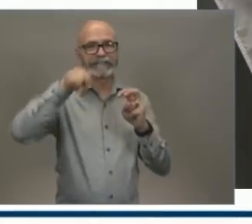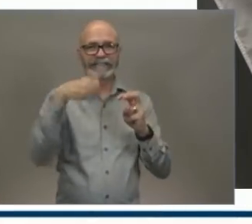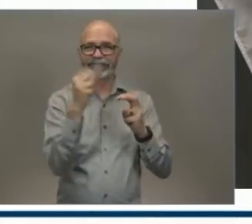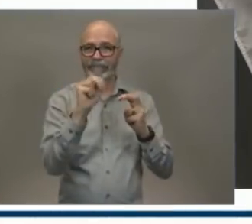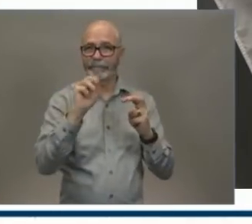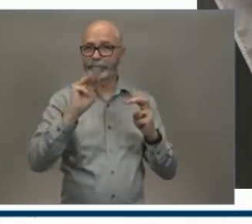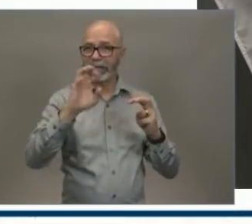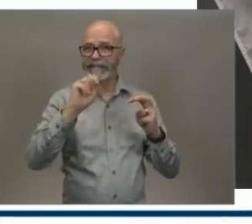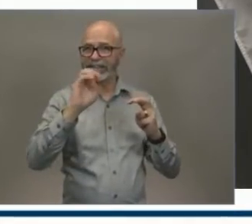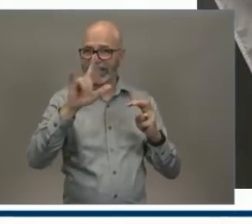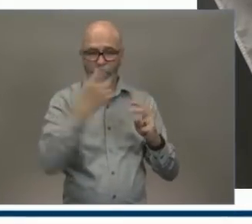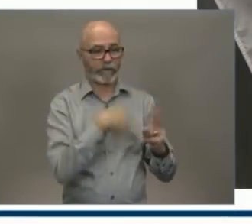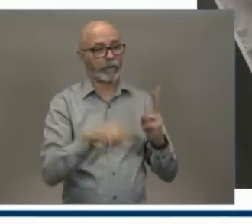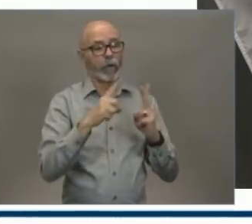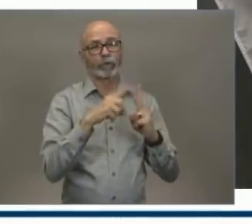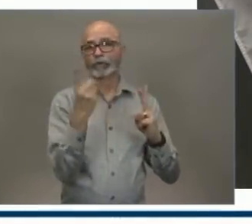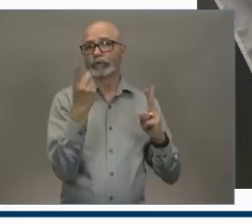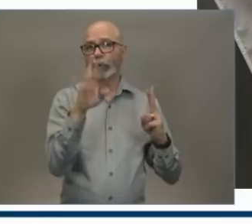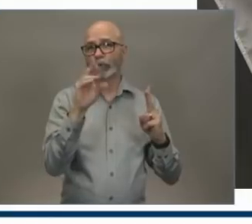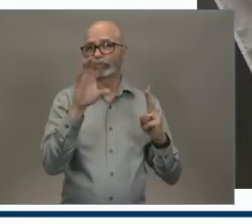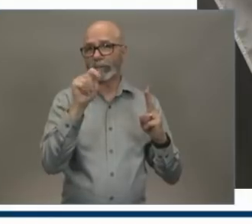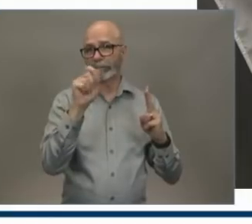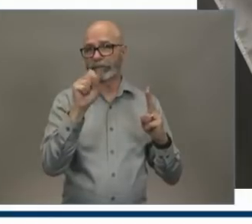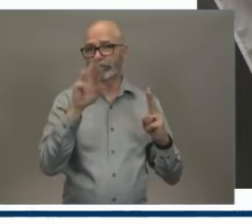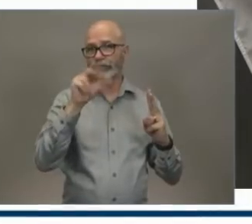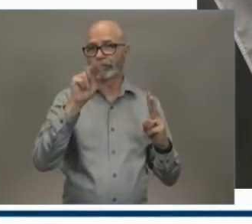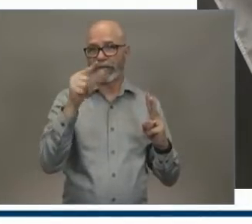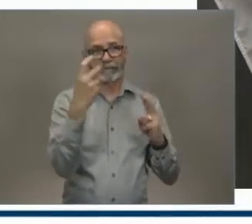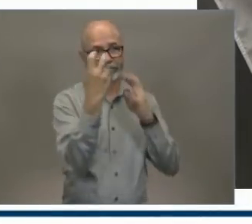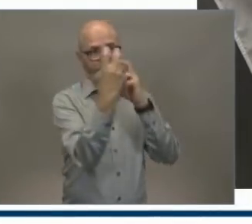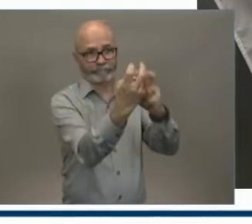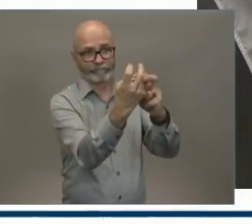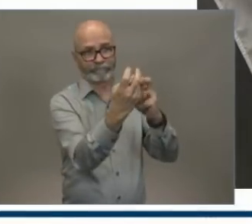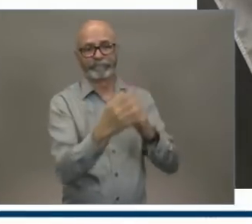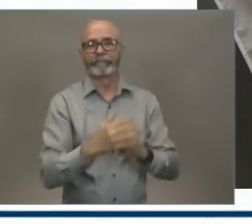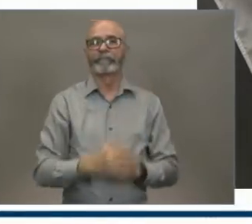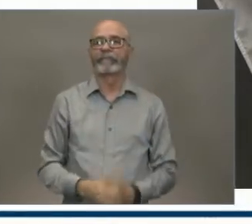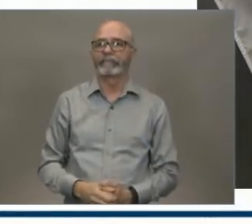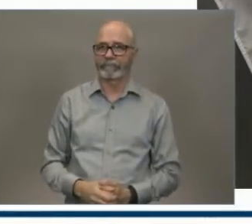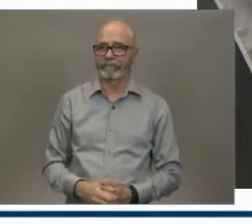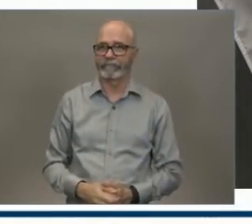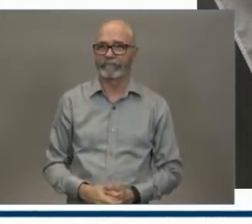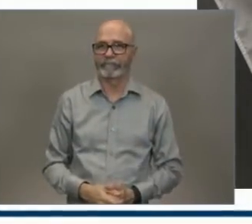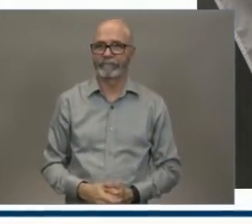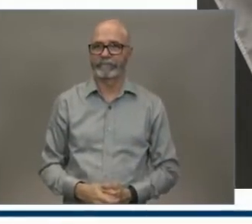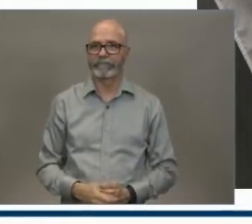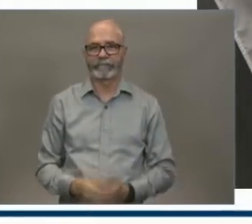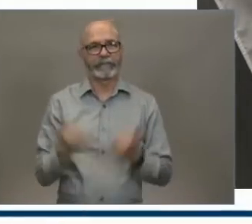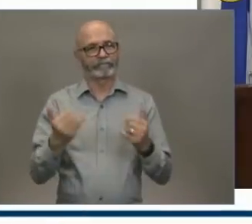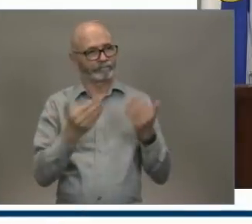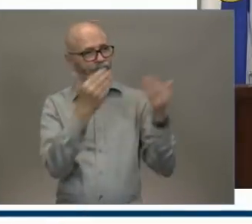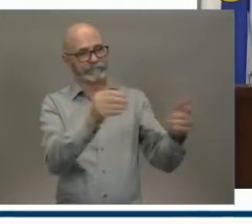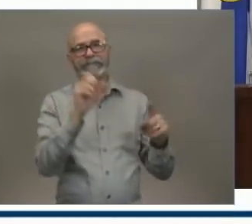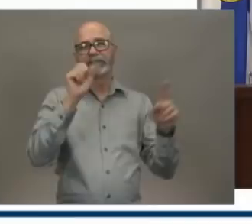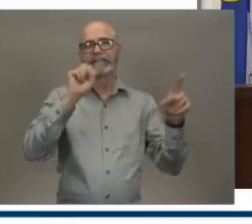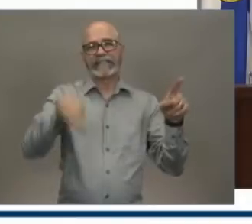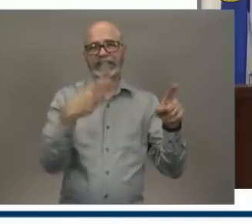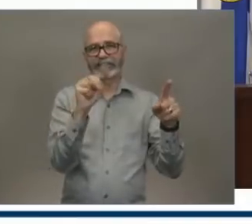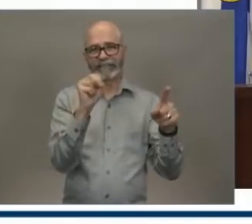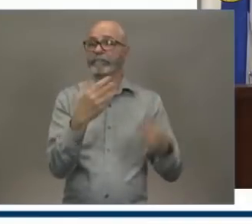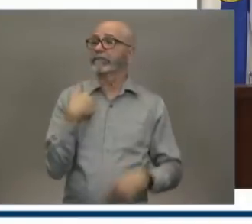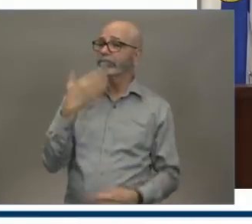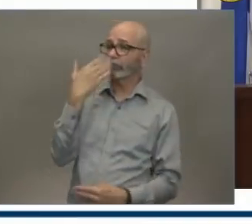of the Province of Nova Scotia, and Dr. Robert Strang, Chief Medical Officer of Health for Nova Scotia. Go ahead, Premier. Thank you, Tina, and good afternoon,